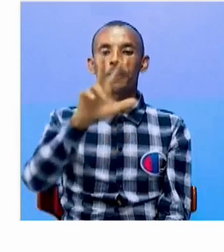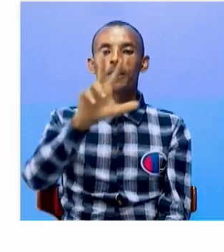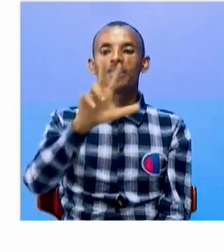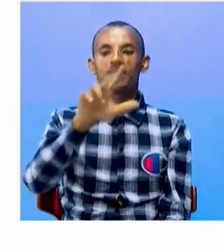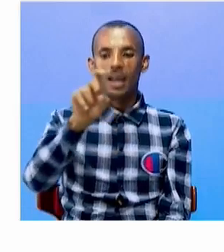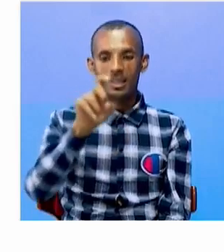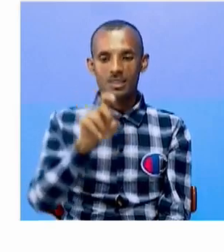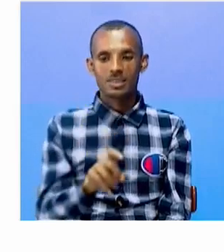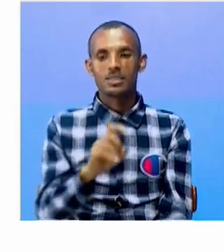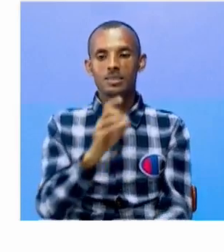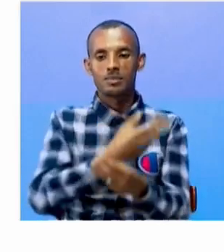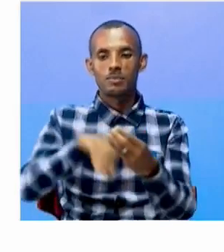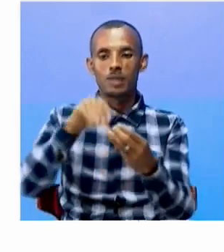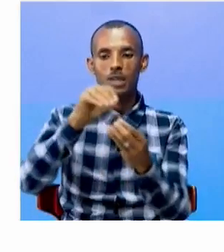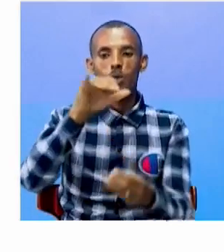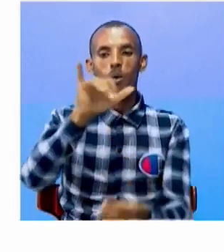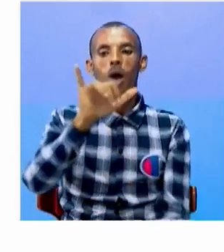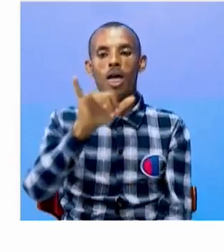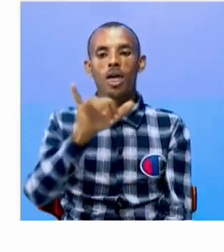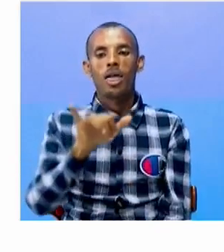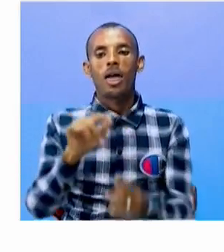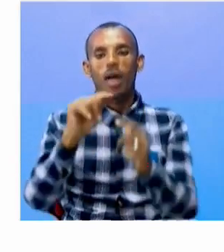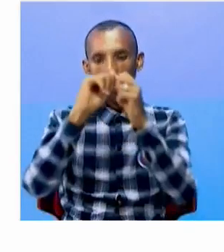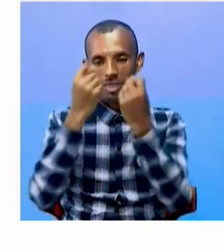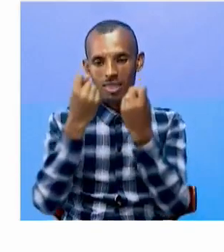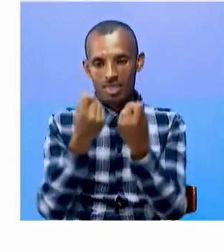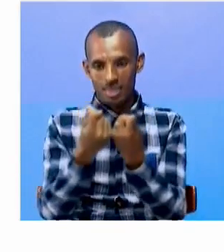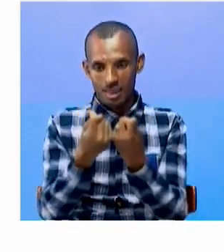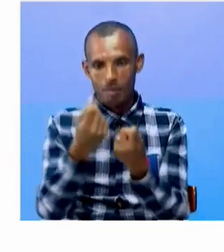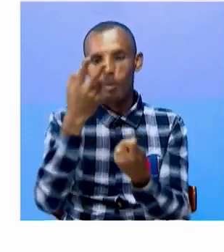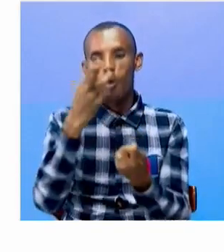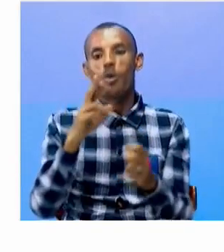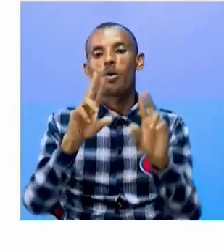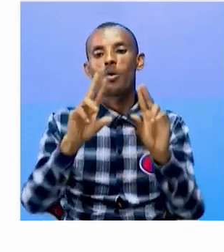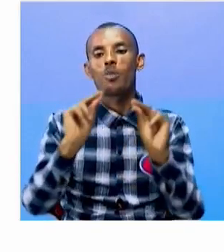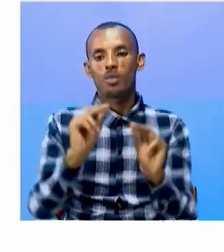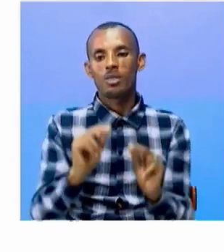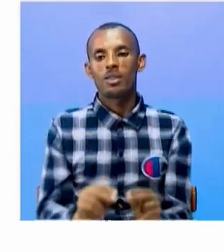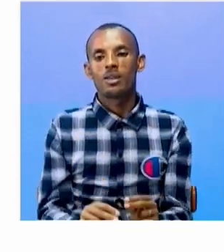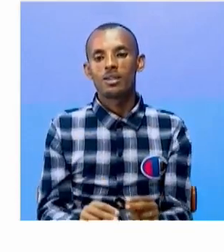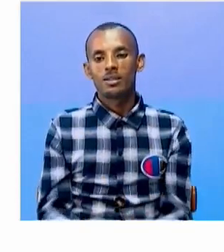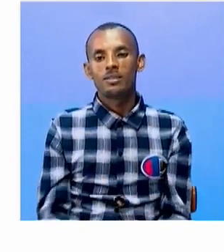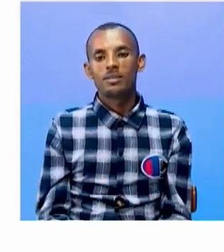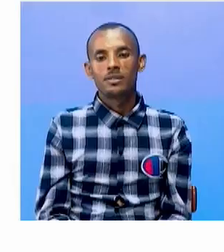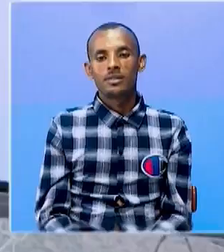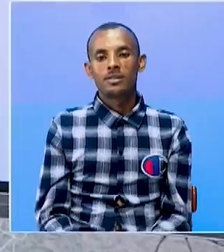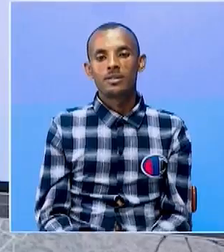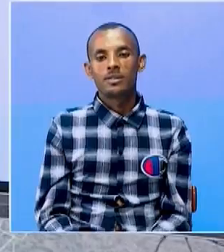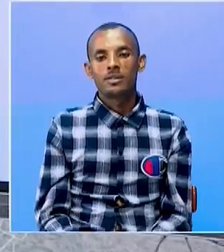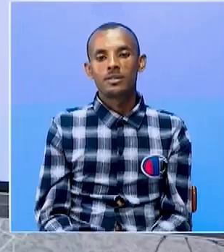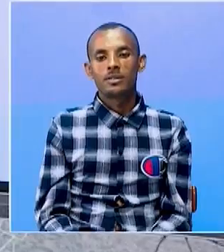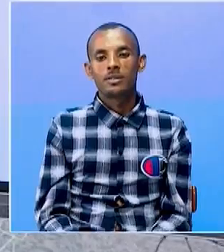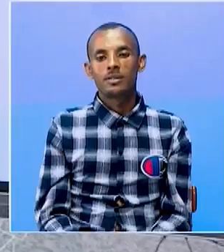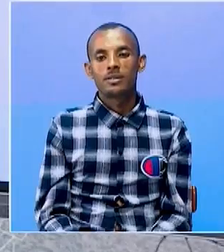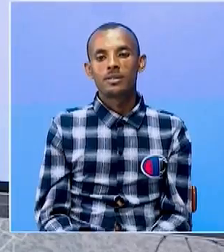3x plus y a term? Is it a term?